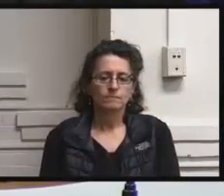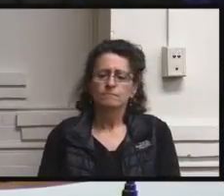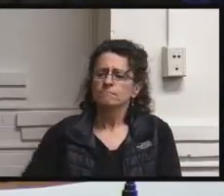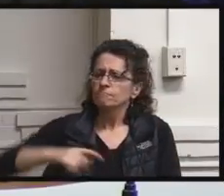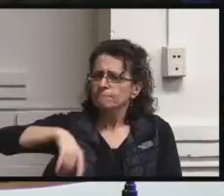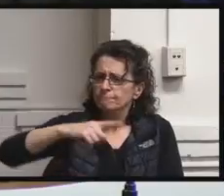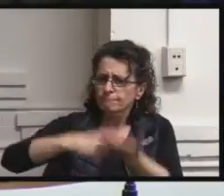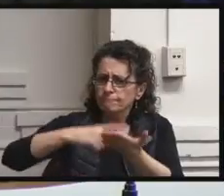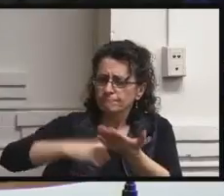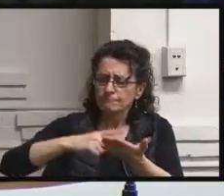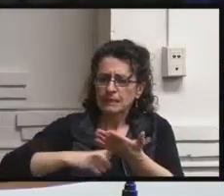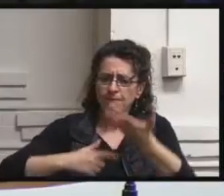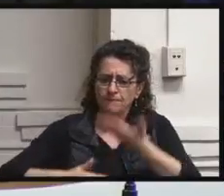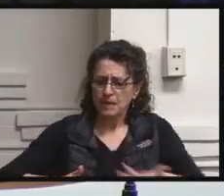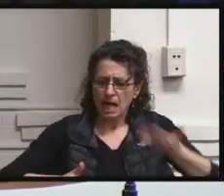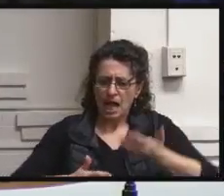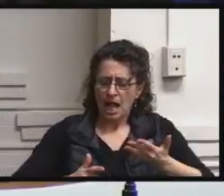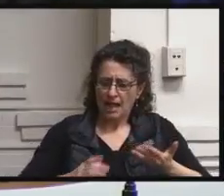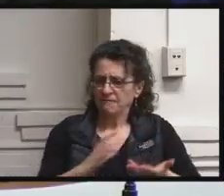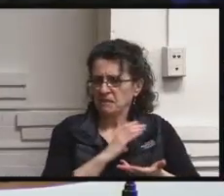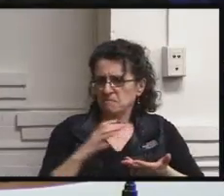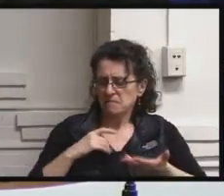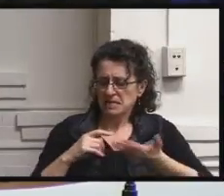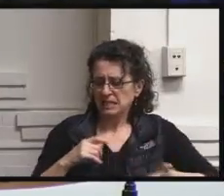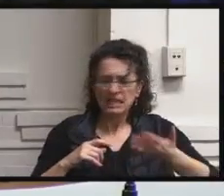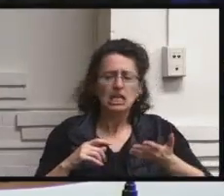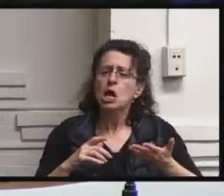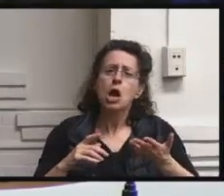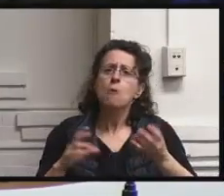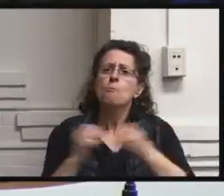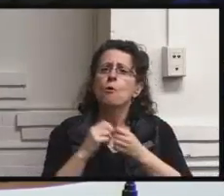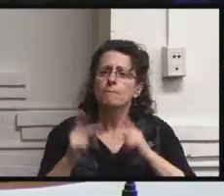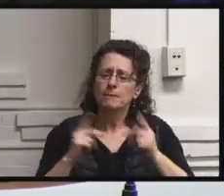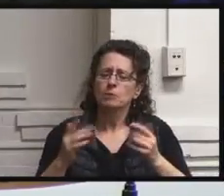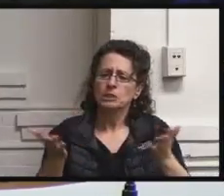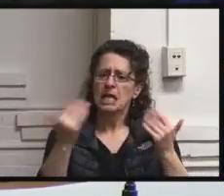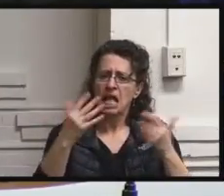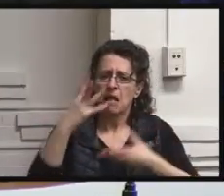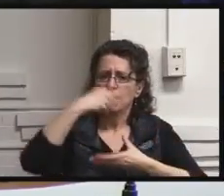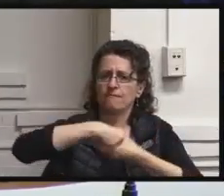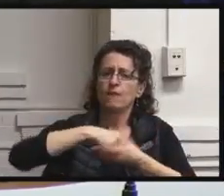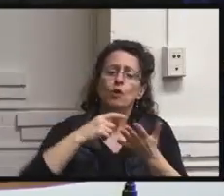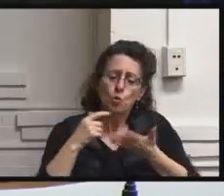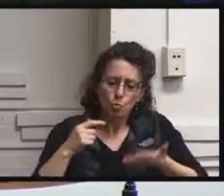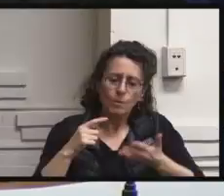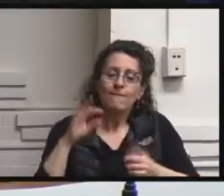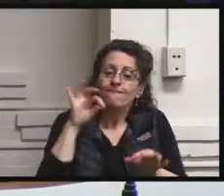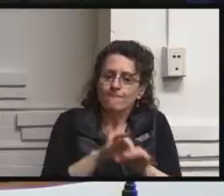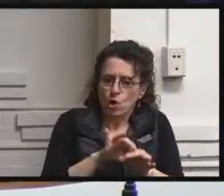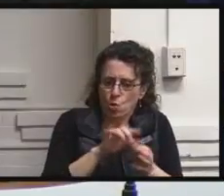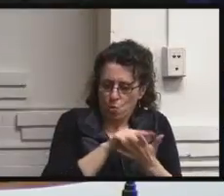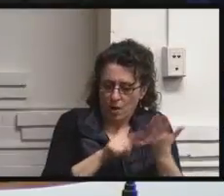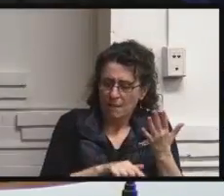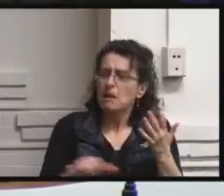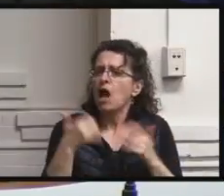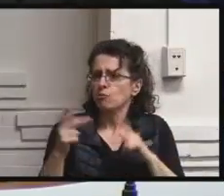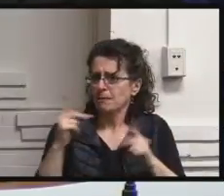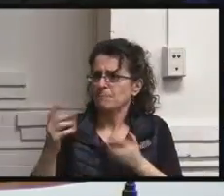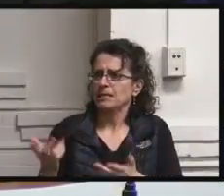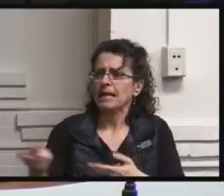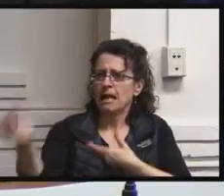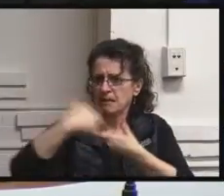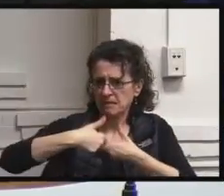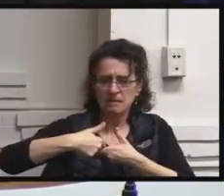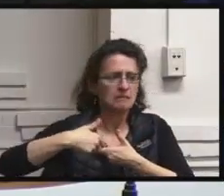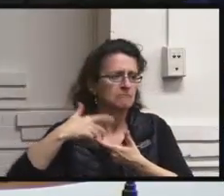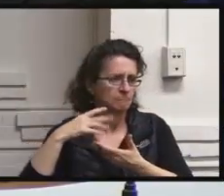members doesn't mean there wouldn't be an opportunity for fuller participation in the work of the committee, because these will be public meetings. So anyone who's